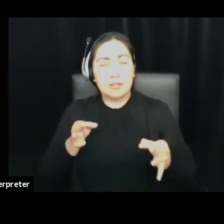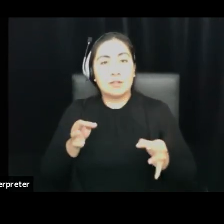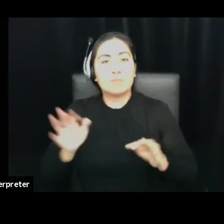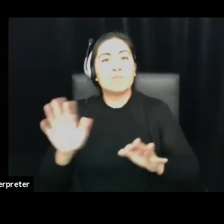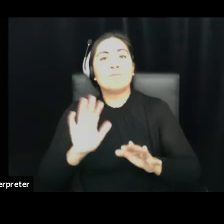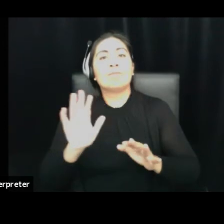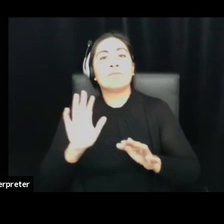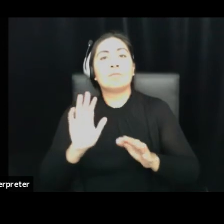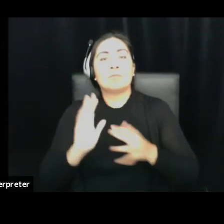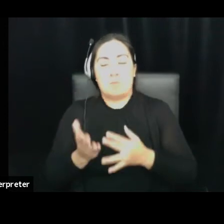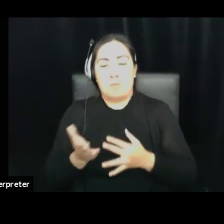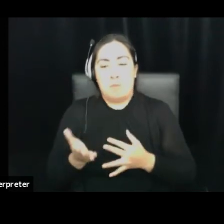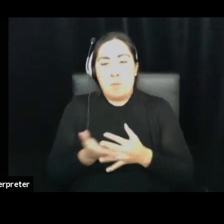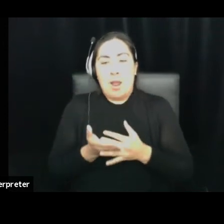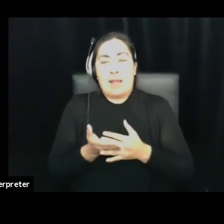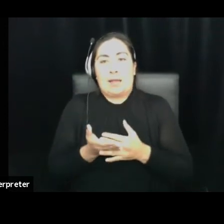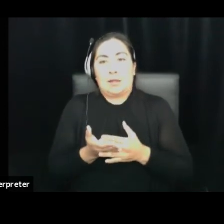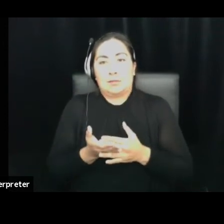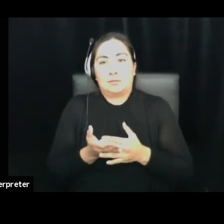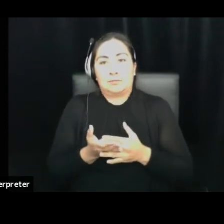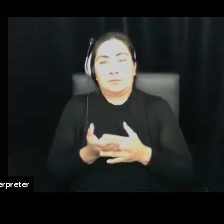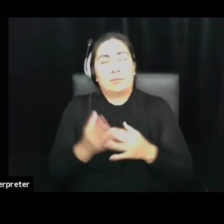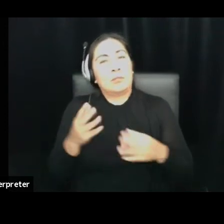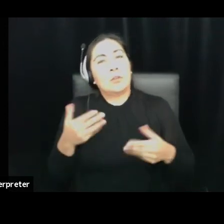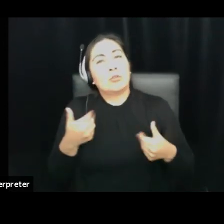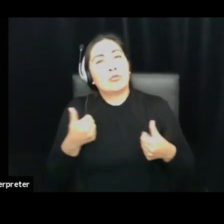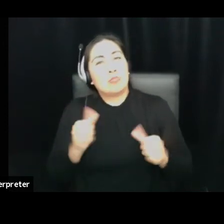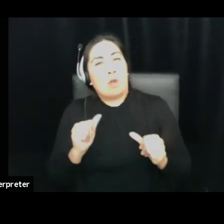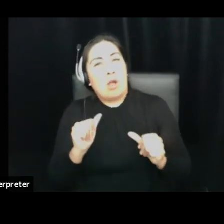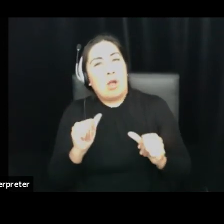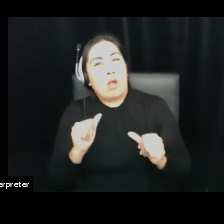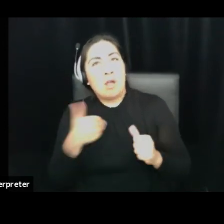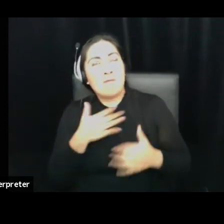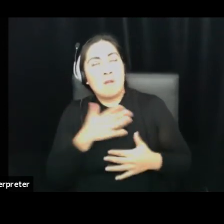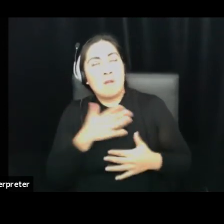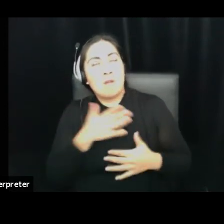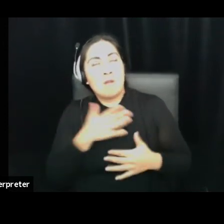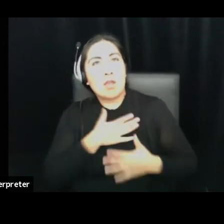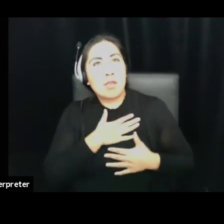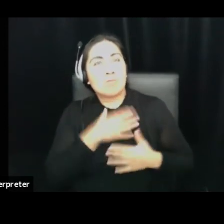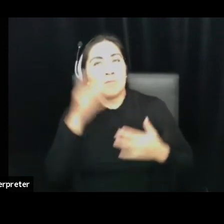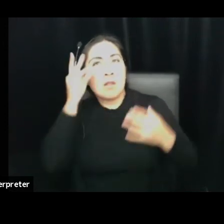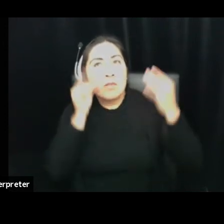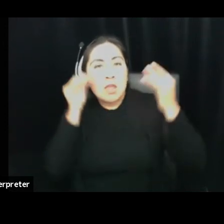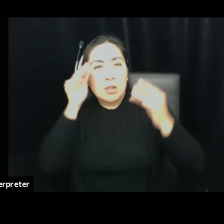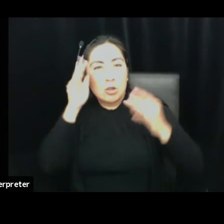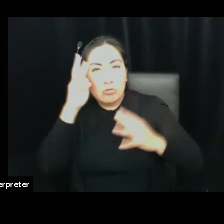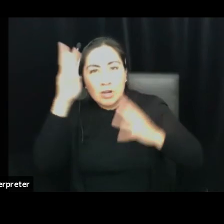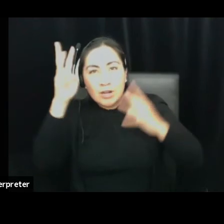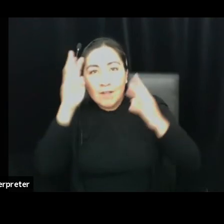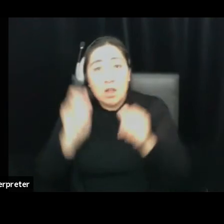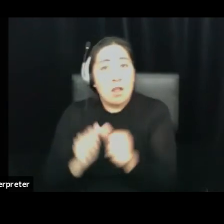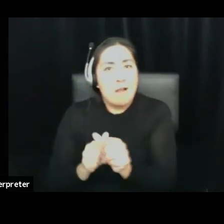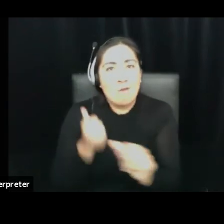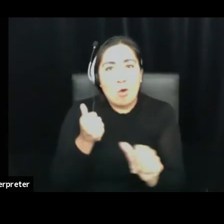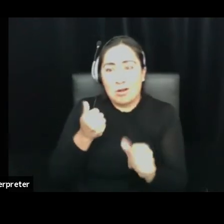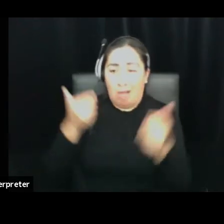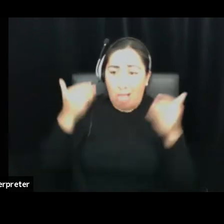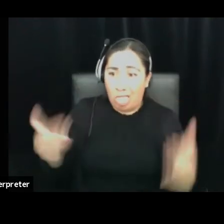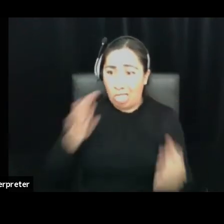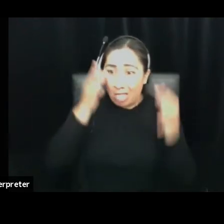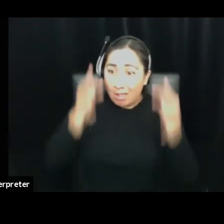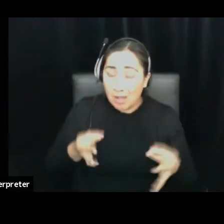give people some breathing room to think creatively. Avoid making decisions under extreme pressure.